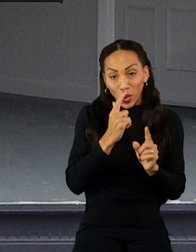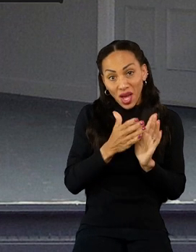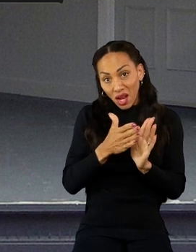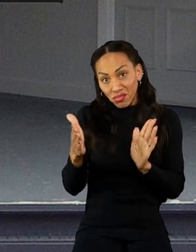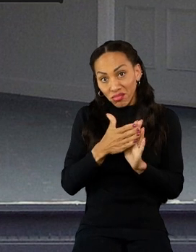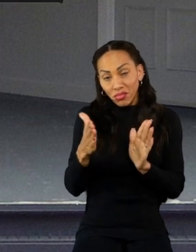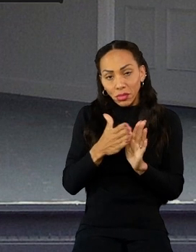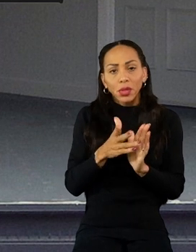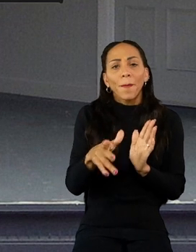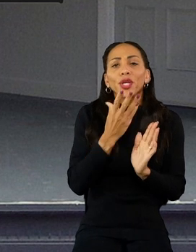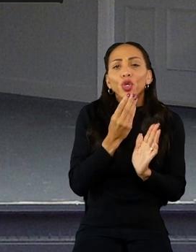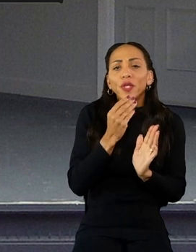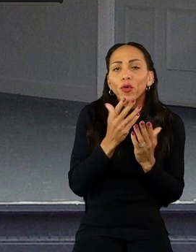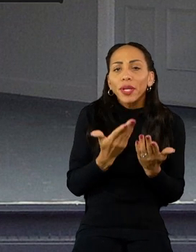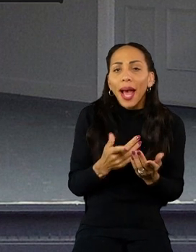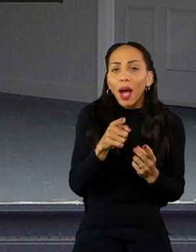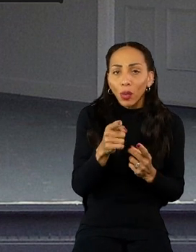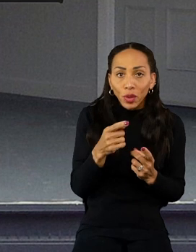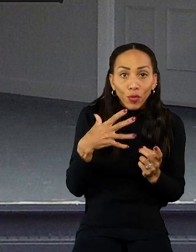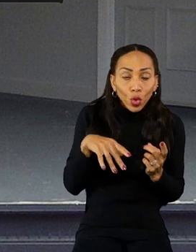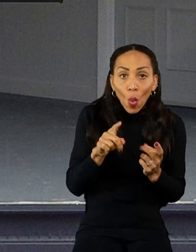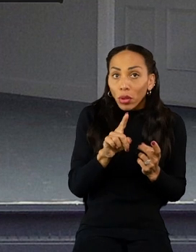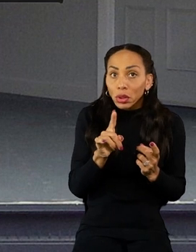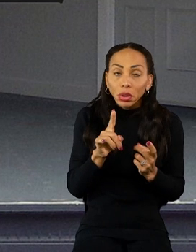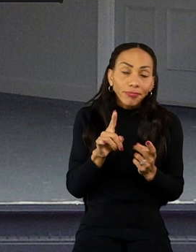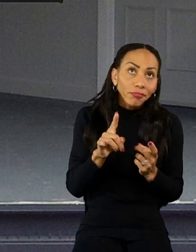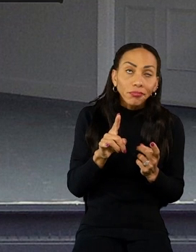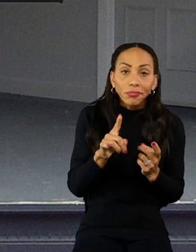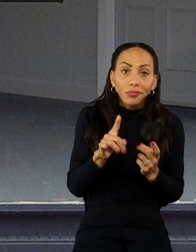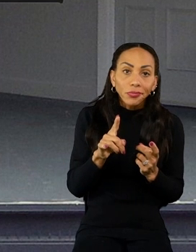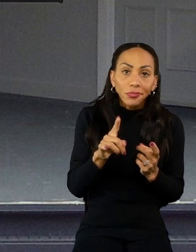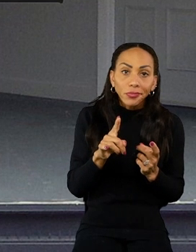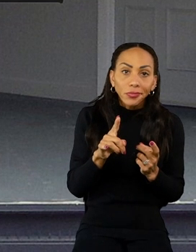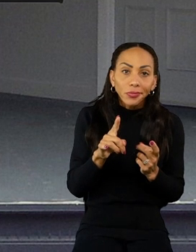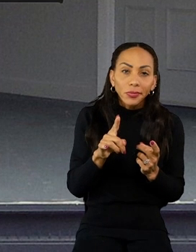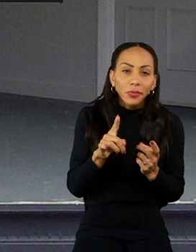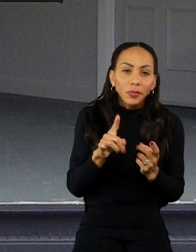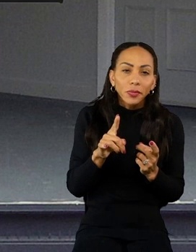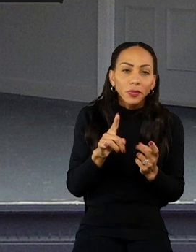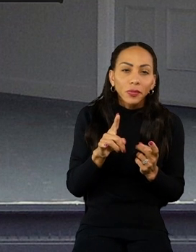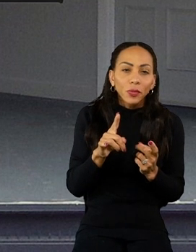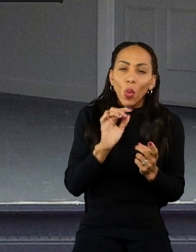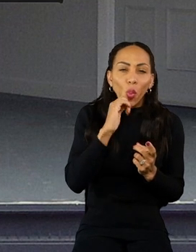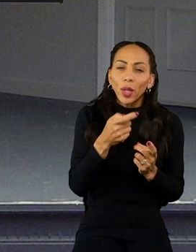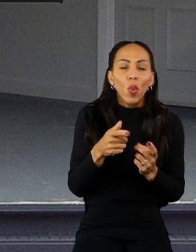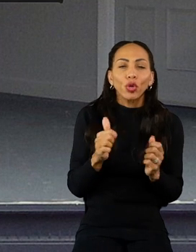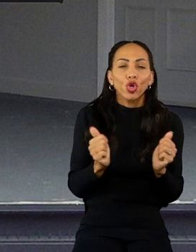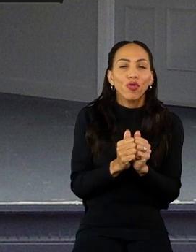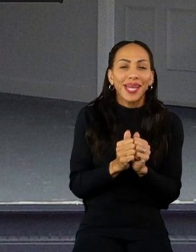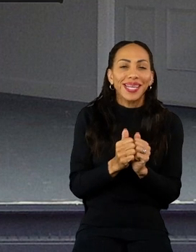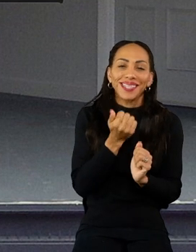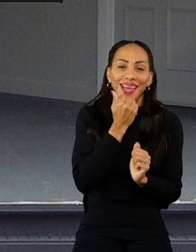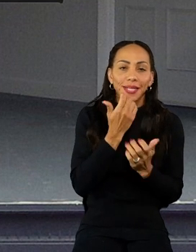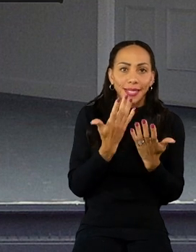I mean, we can do stuff August, September as well. So just, I think what would be useful is to think about if you want to, maybe we won't